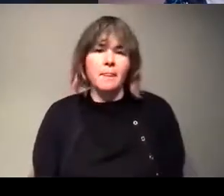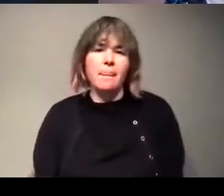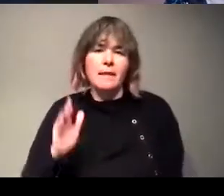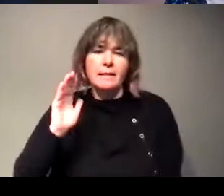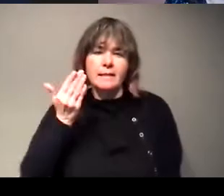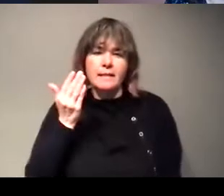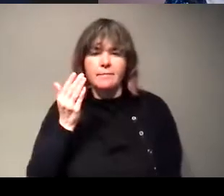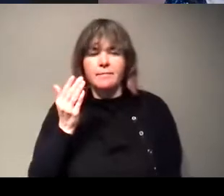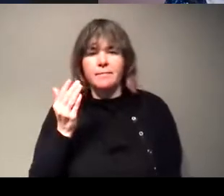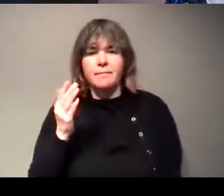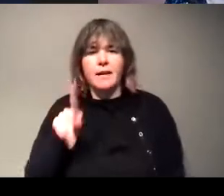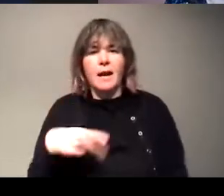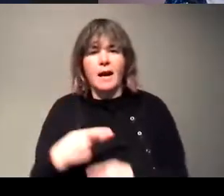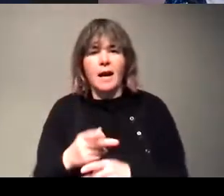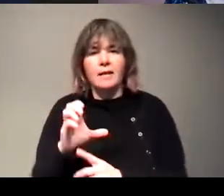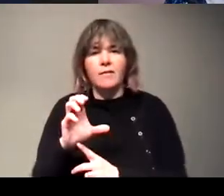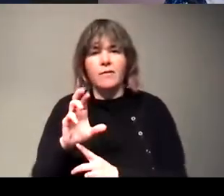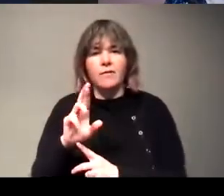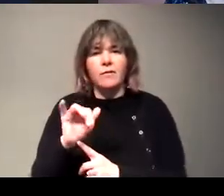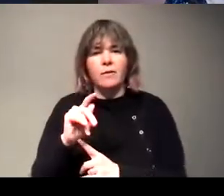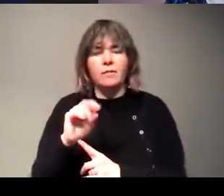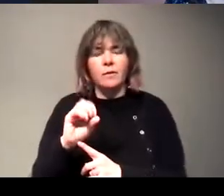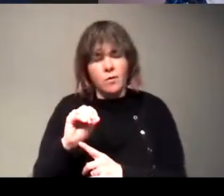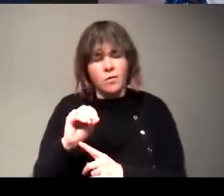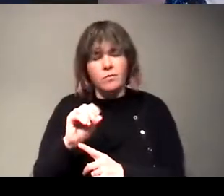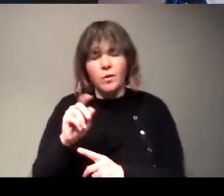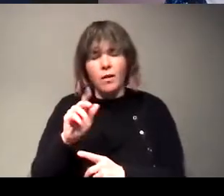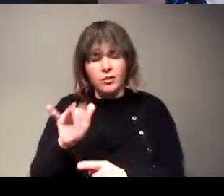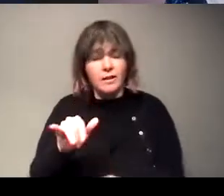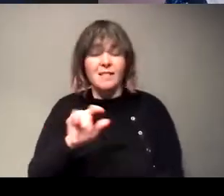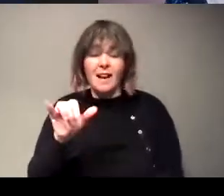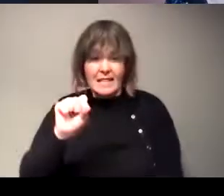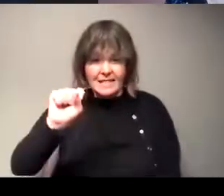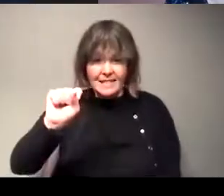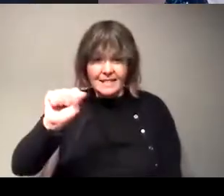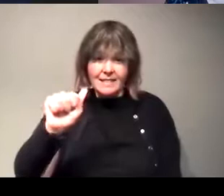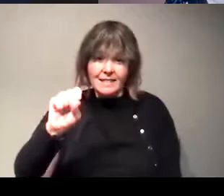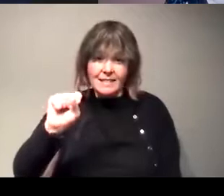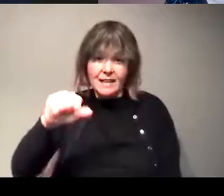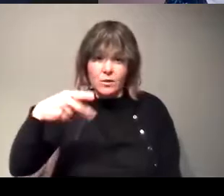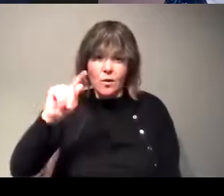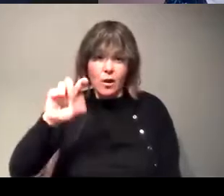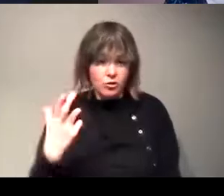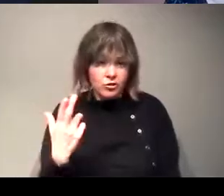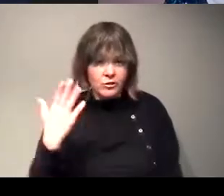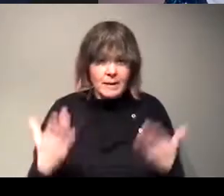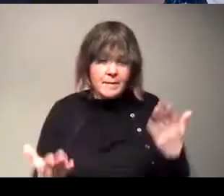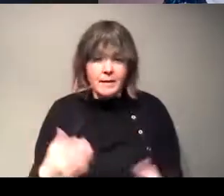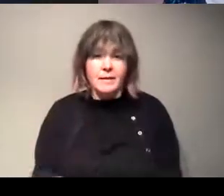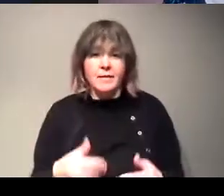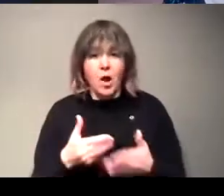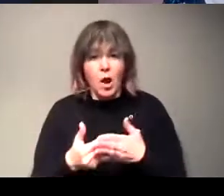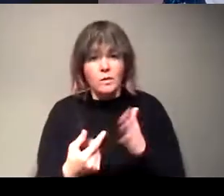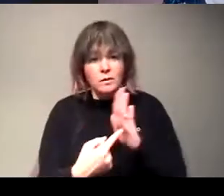like cryptozoology, like a Sasquatch or something. But yeah, I would say the closest analogy would be